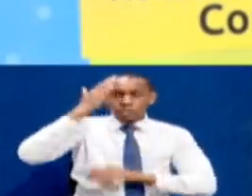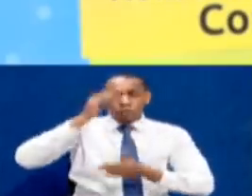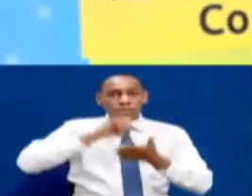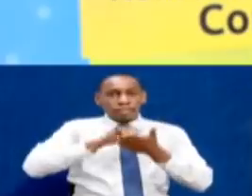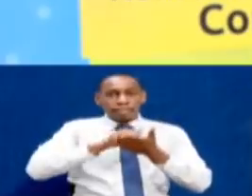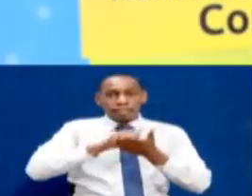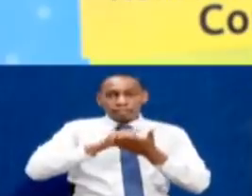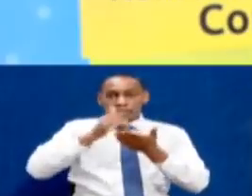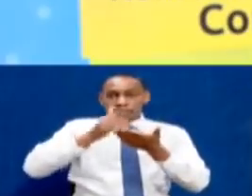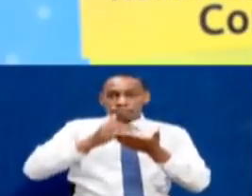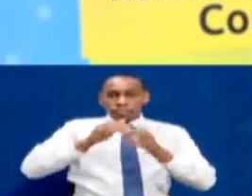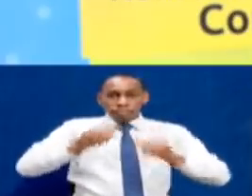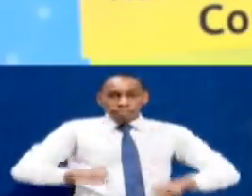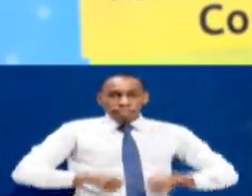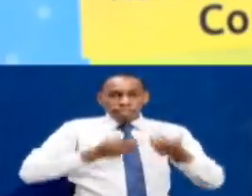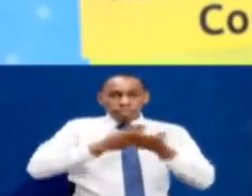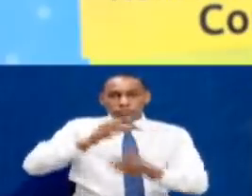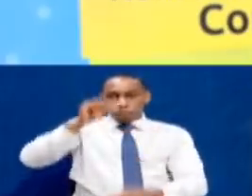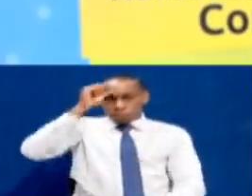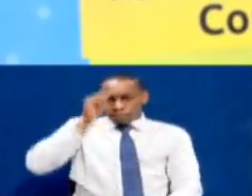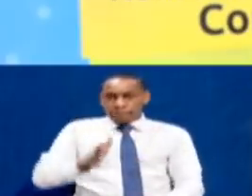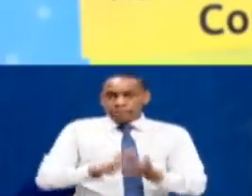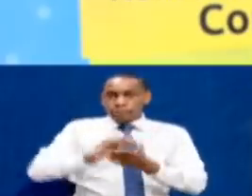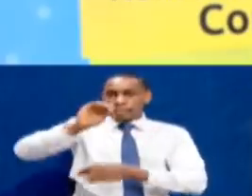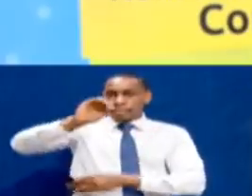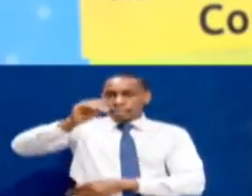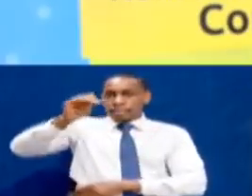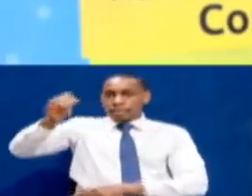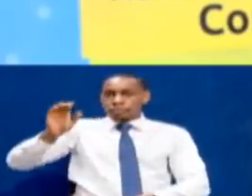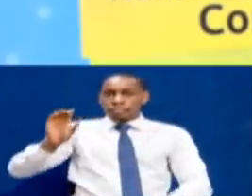know, they are shared by the governors and the county commissioners.